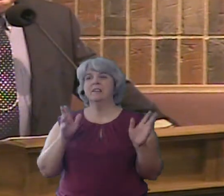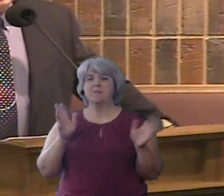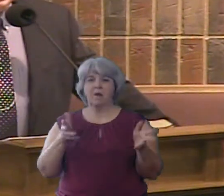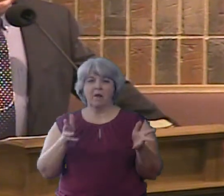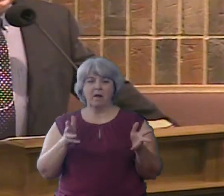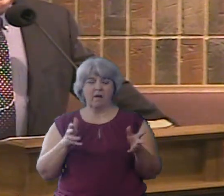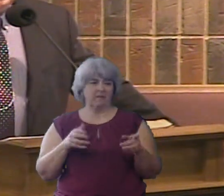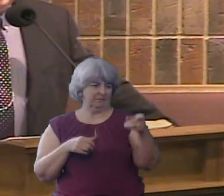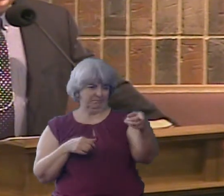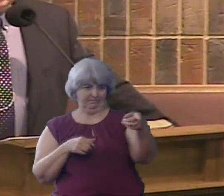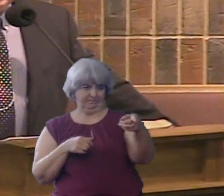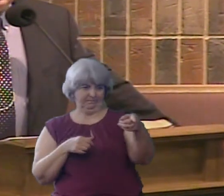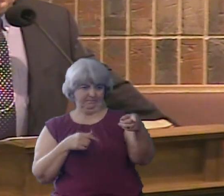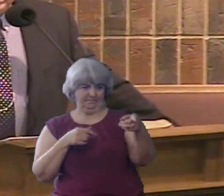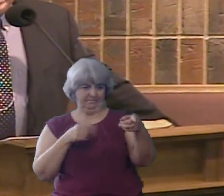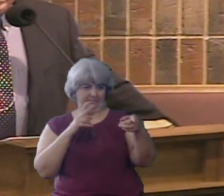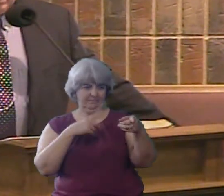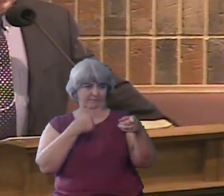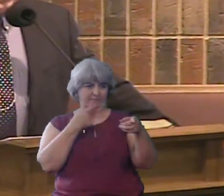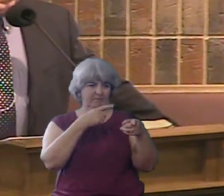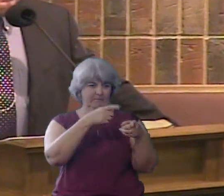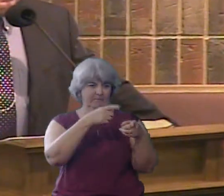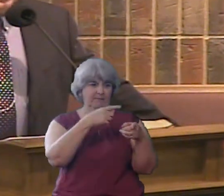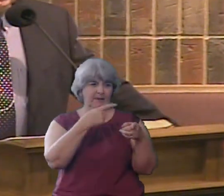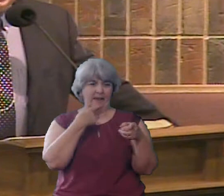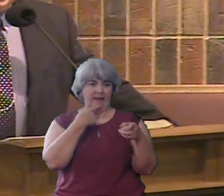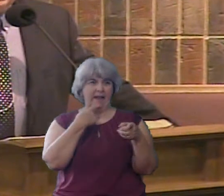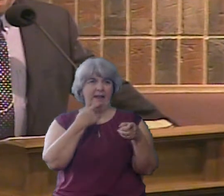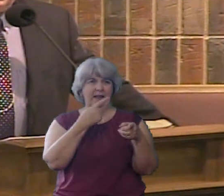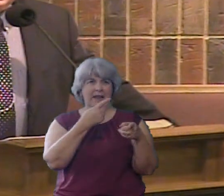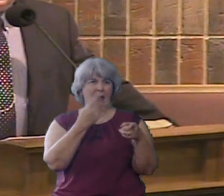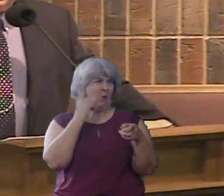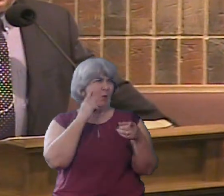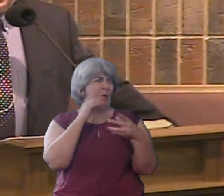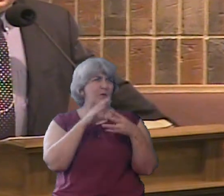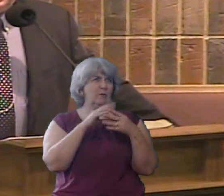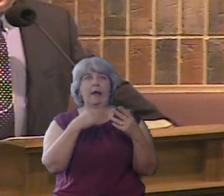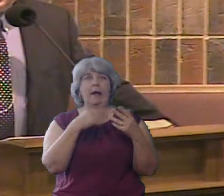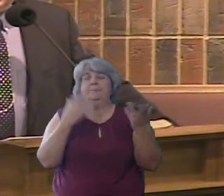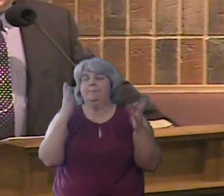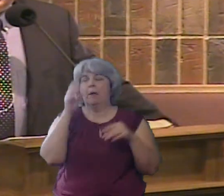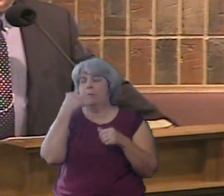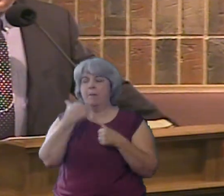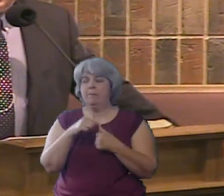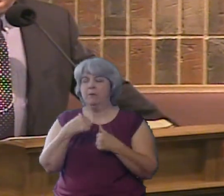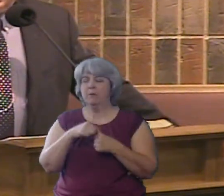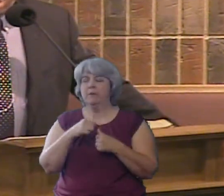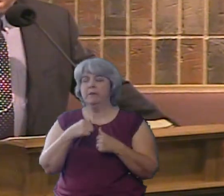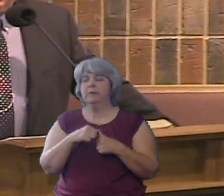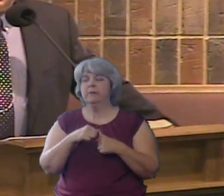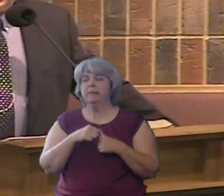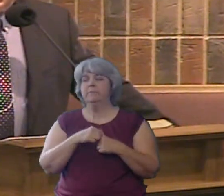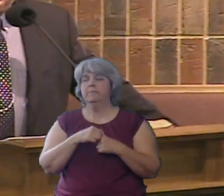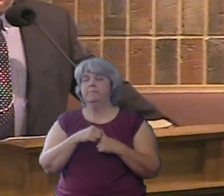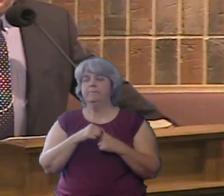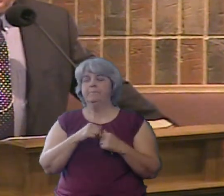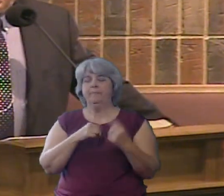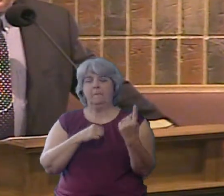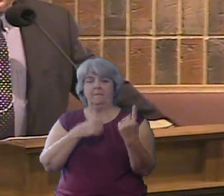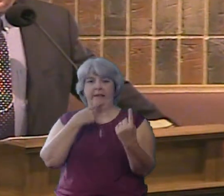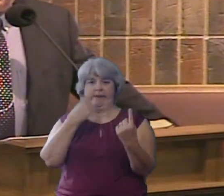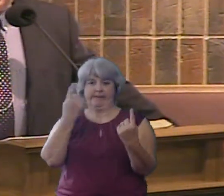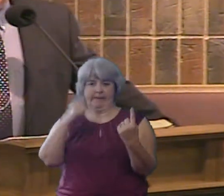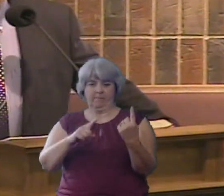said, yeah, they'd read a story, I've forgotten exactly how it was phrased, but a young man had been killed